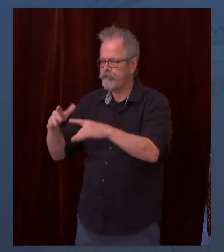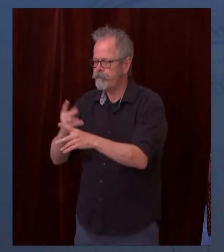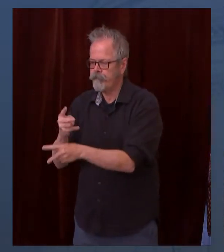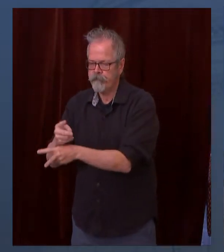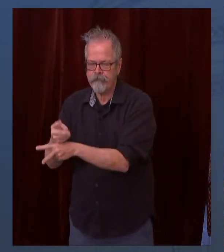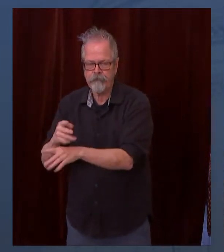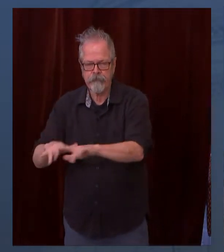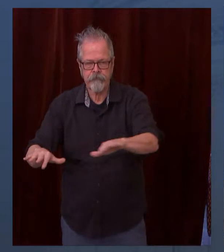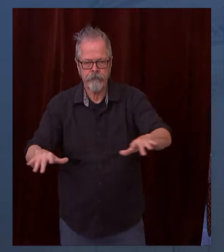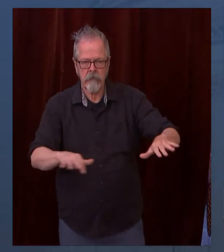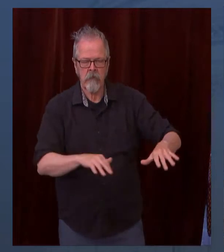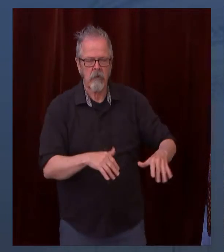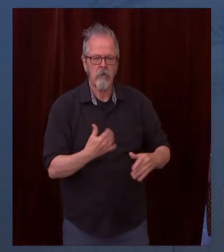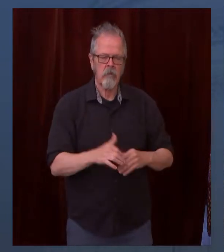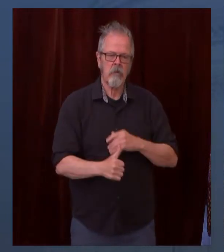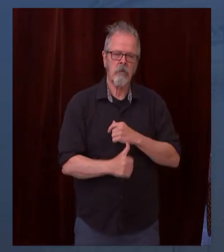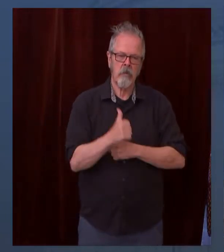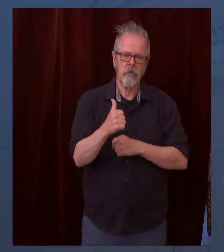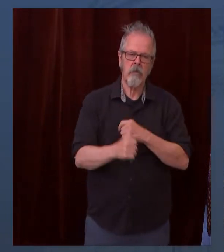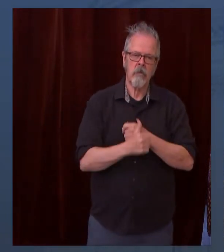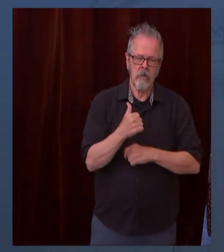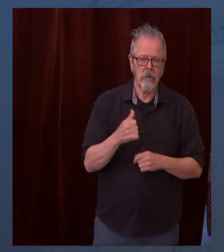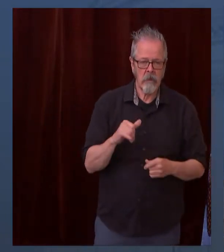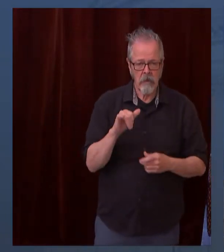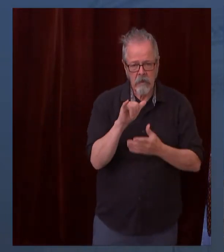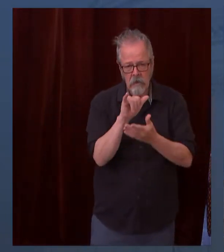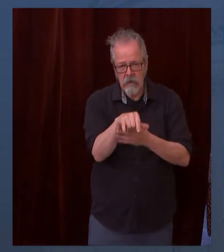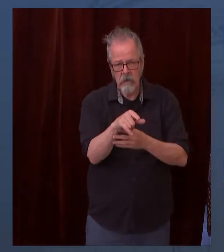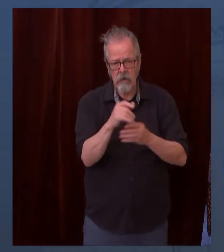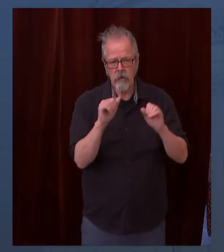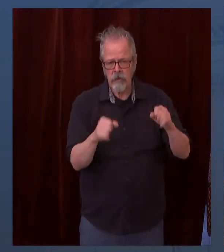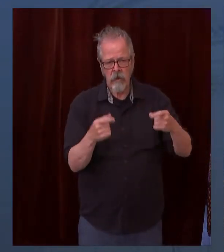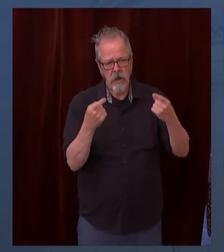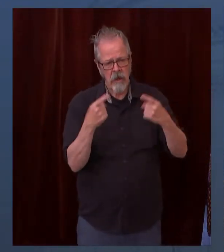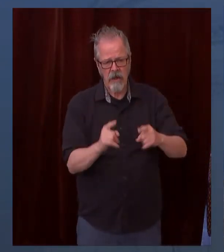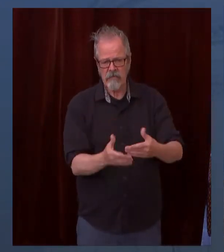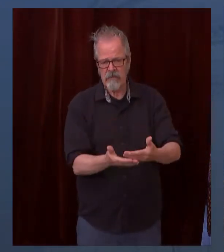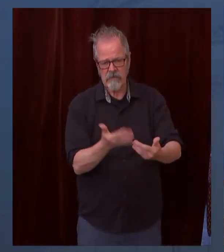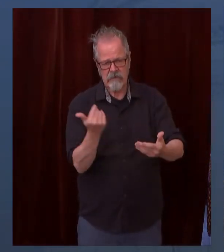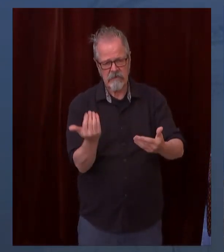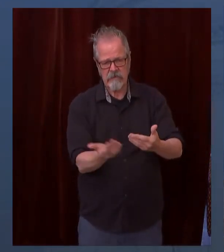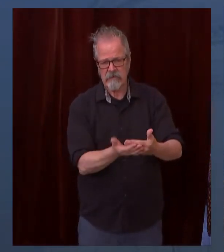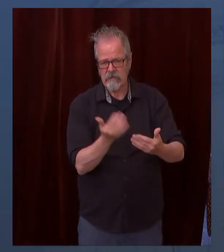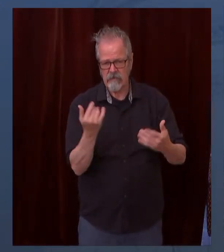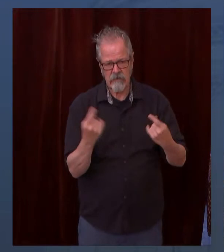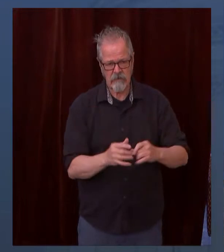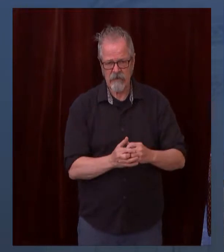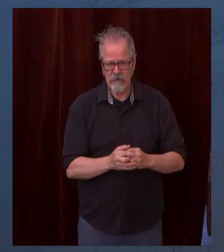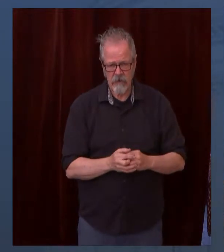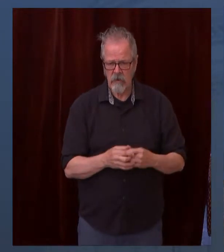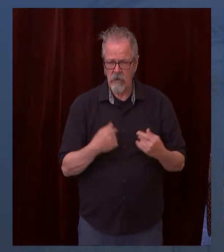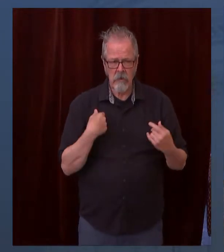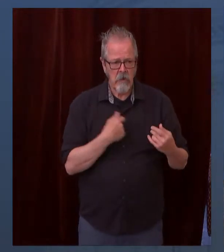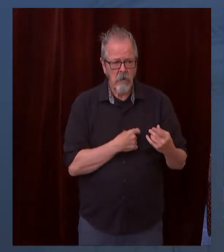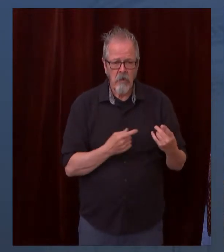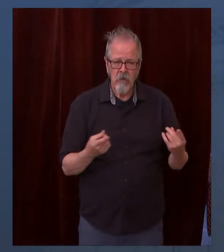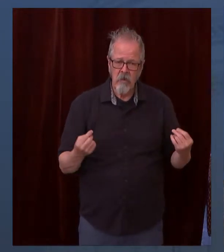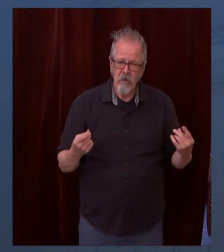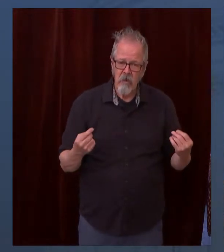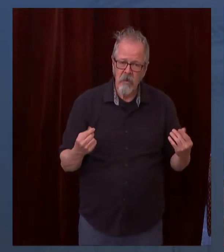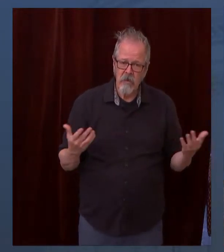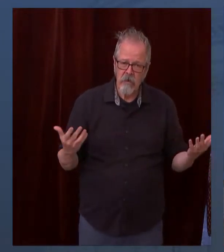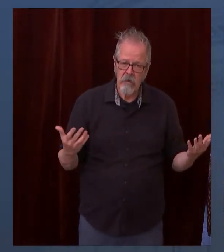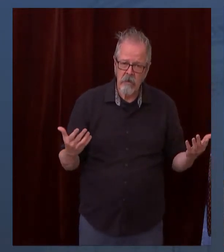But that's the direction we are going. So what do we do about this? Well, we have good news. We